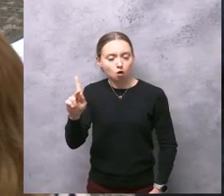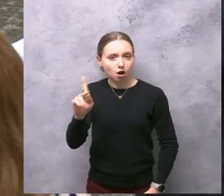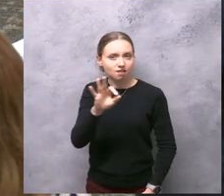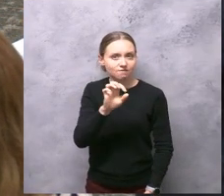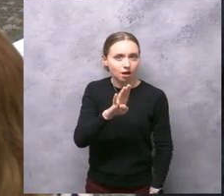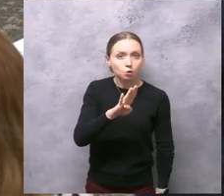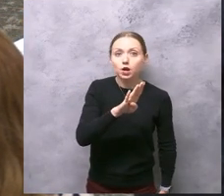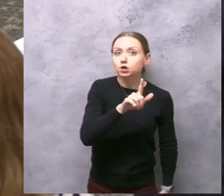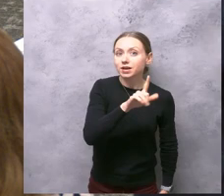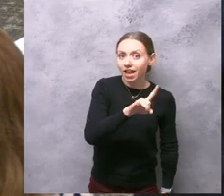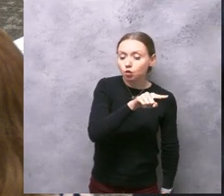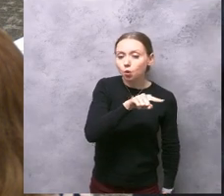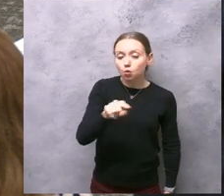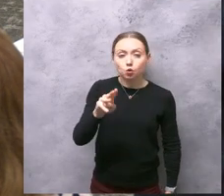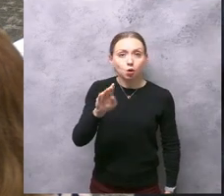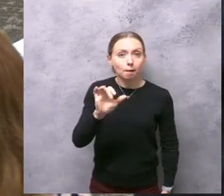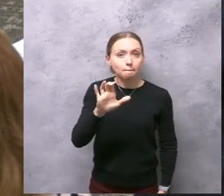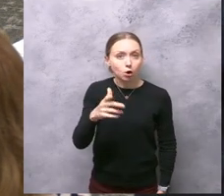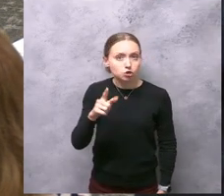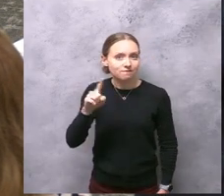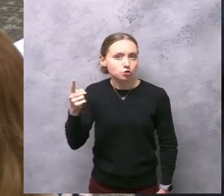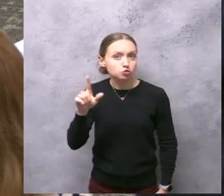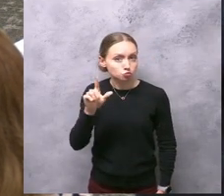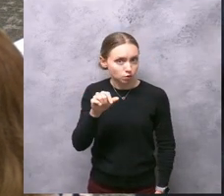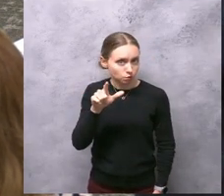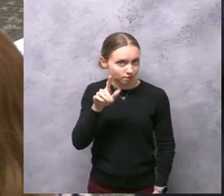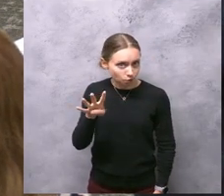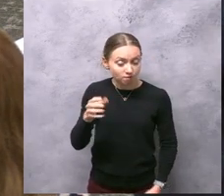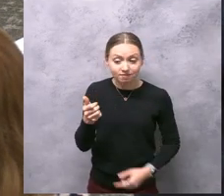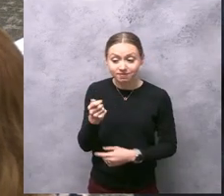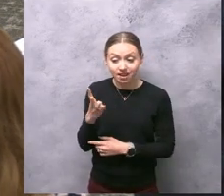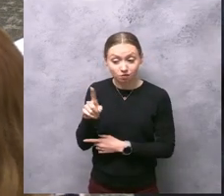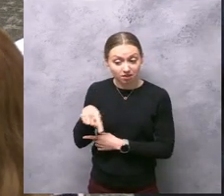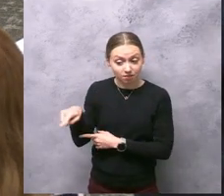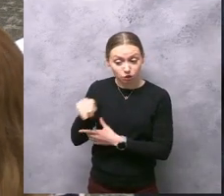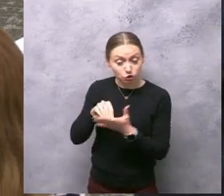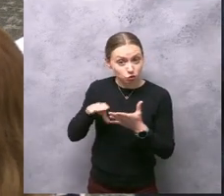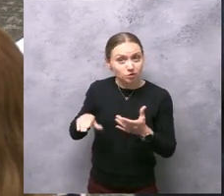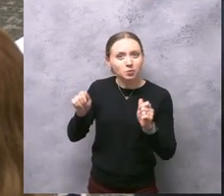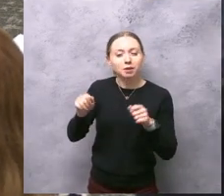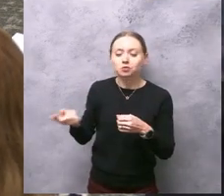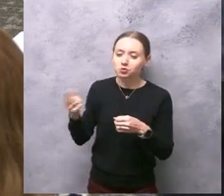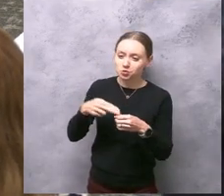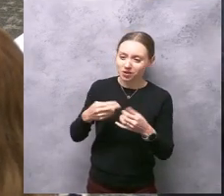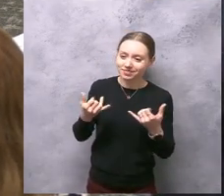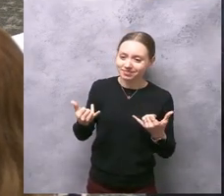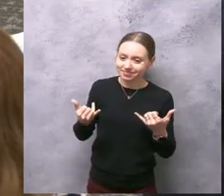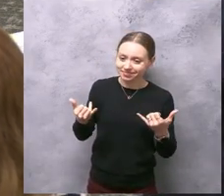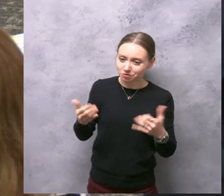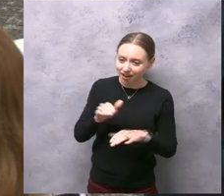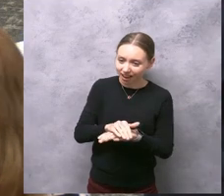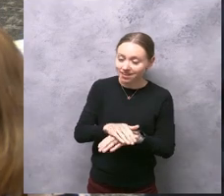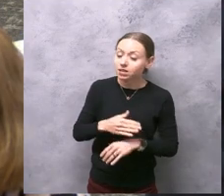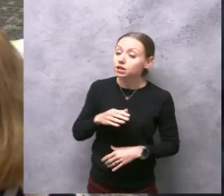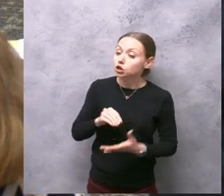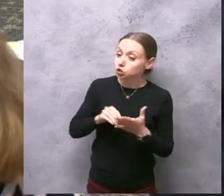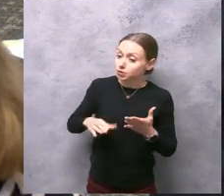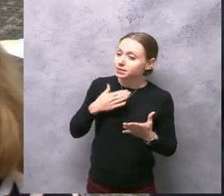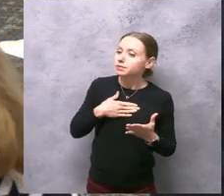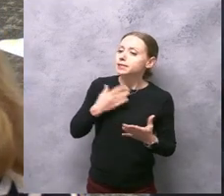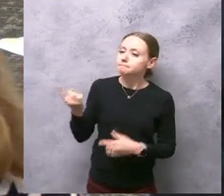1st, 2024. Several of these students were able to join us tonight. Students, please come up when I call your